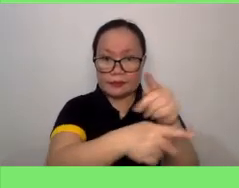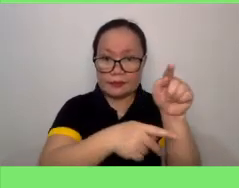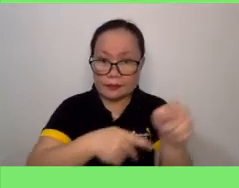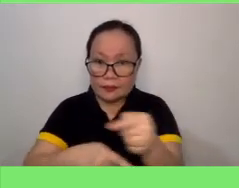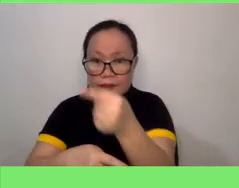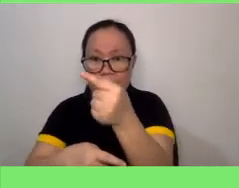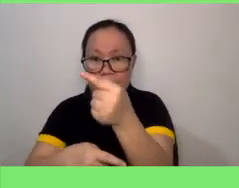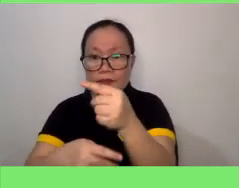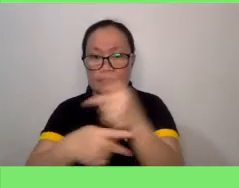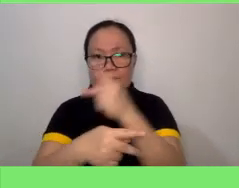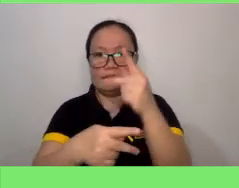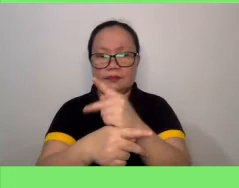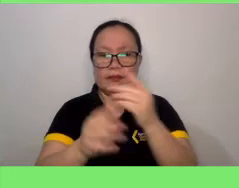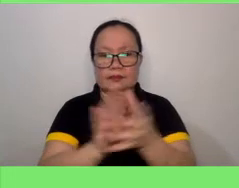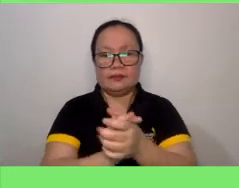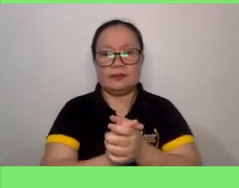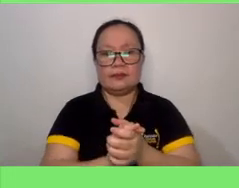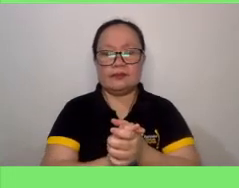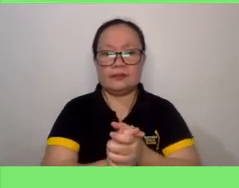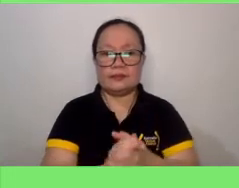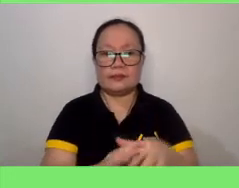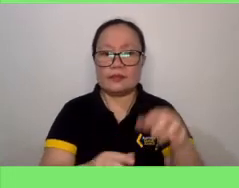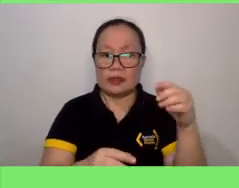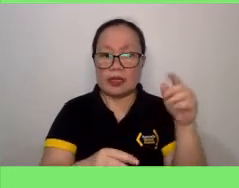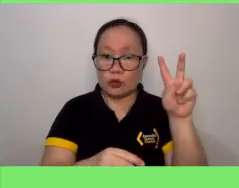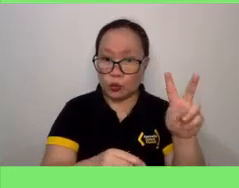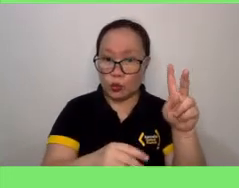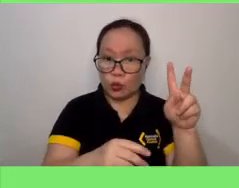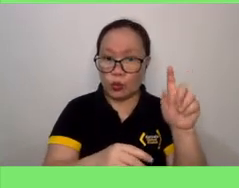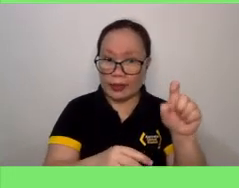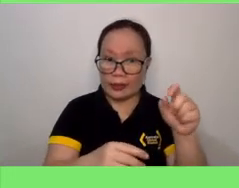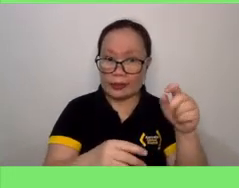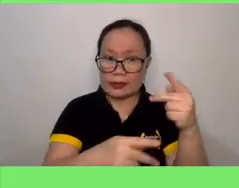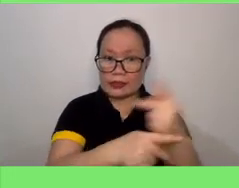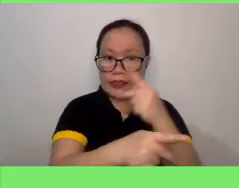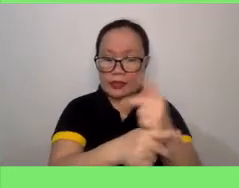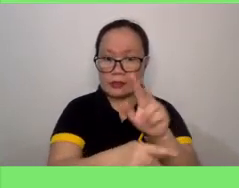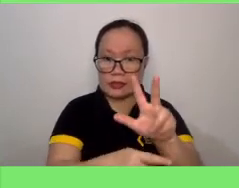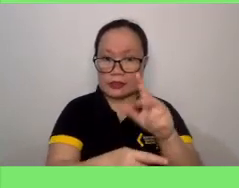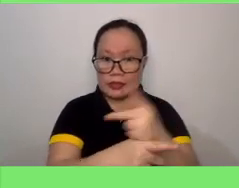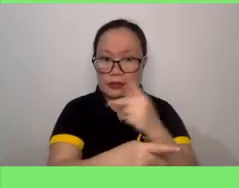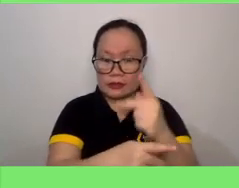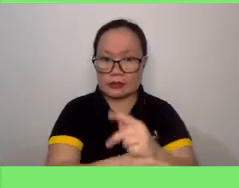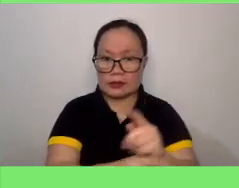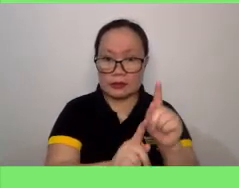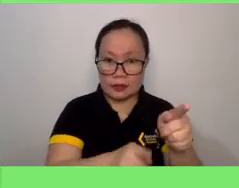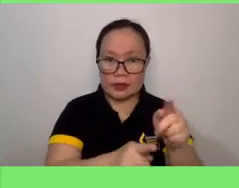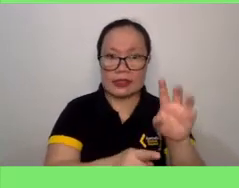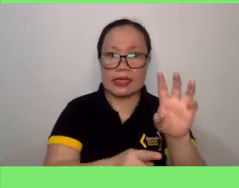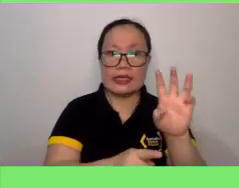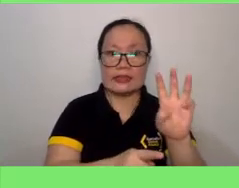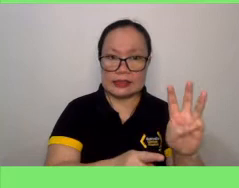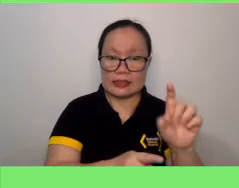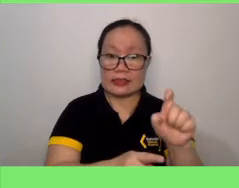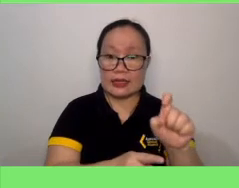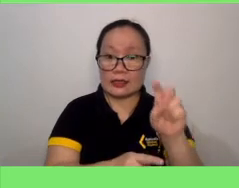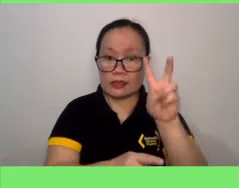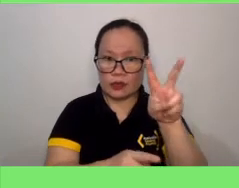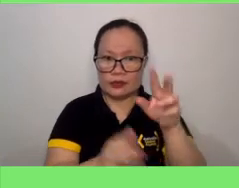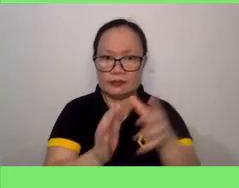naman, and then dun din sa isa. So, let's have this first. So, 2x times 3x, that is 6x